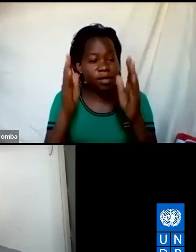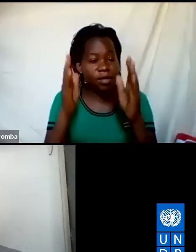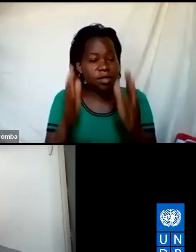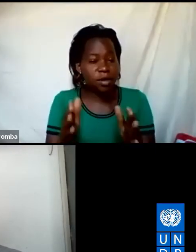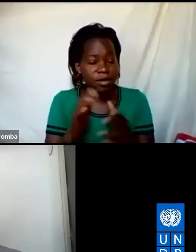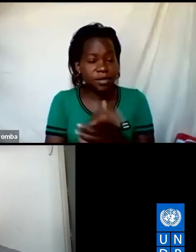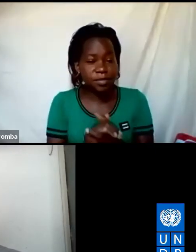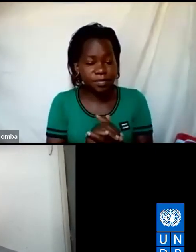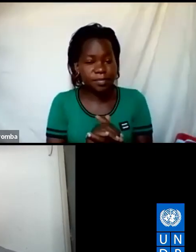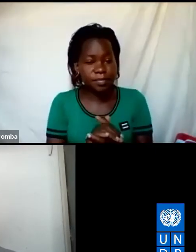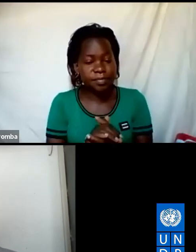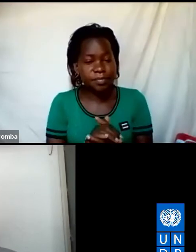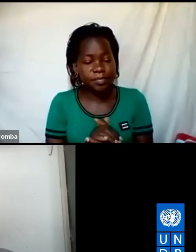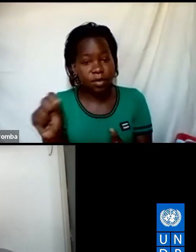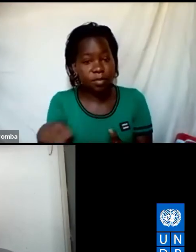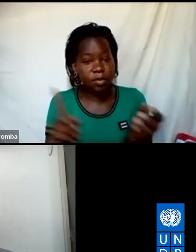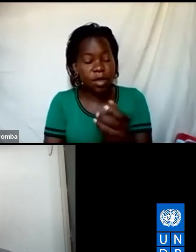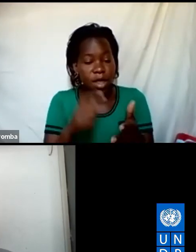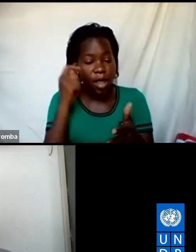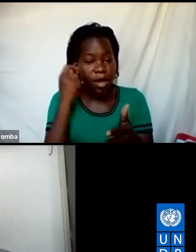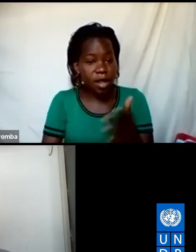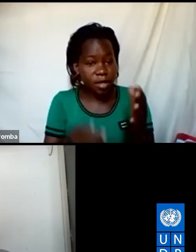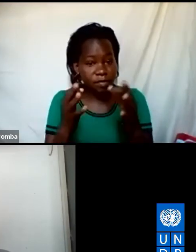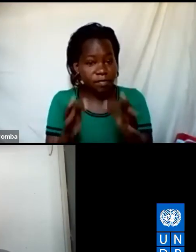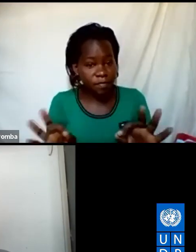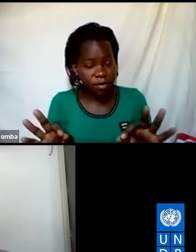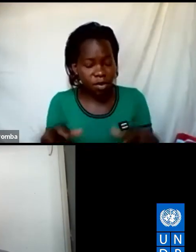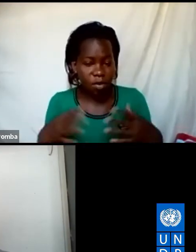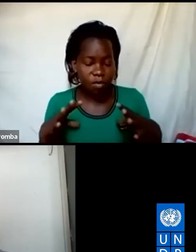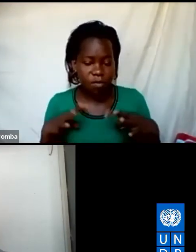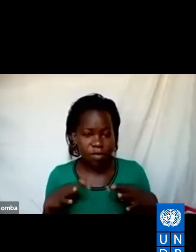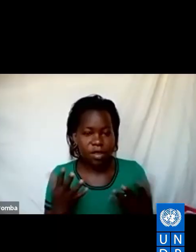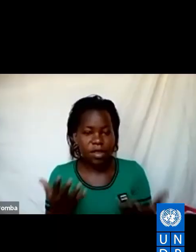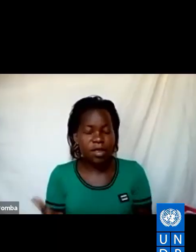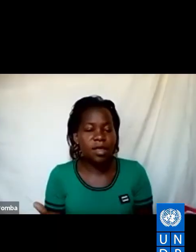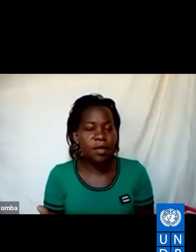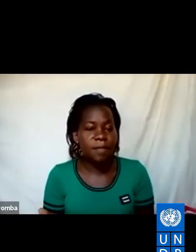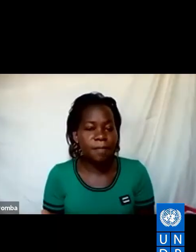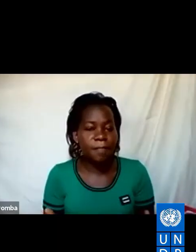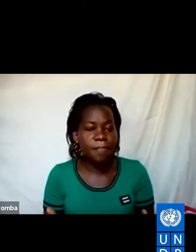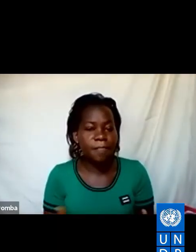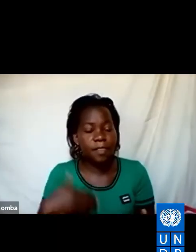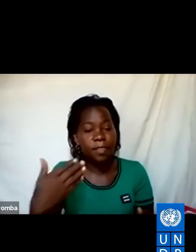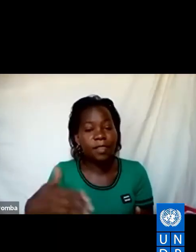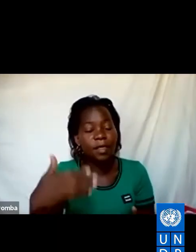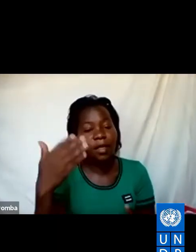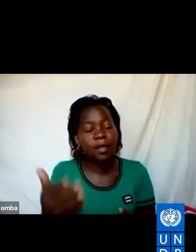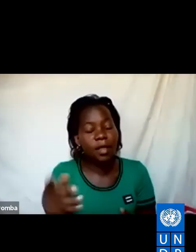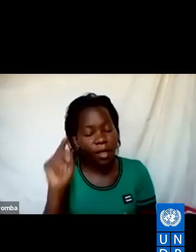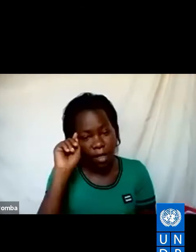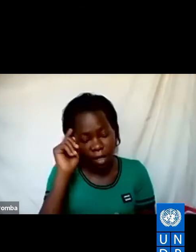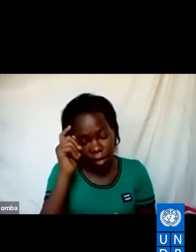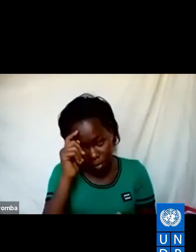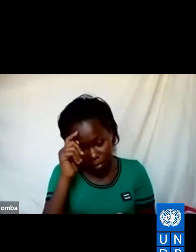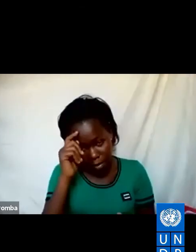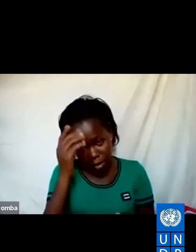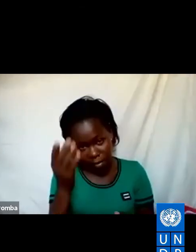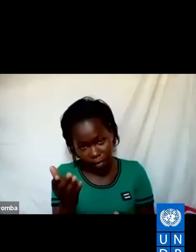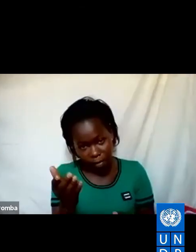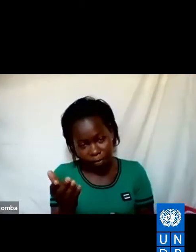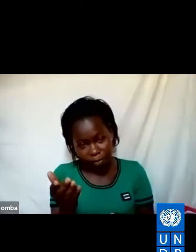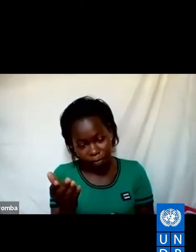are in the export processing zones that the government is putting in place, they are putting in place industrial